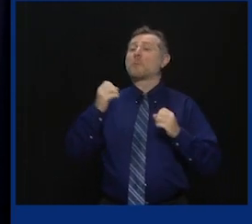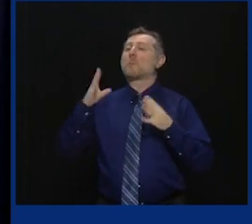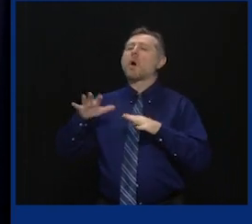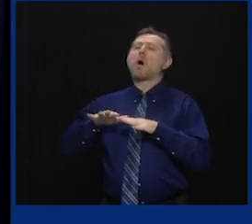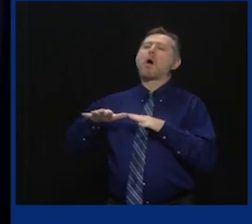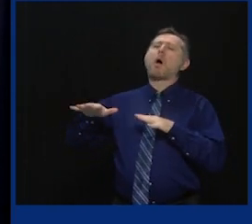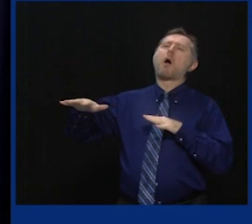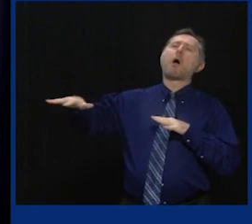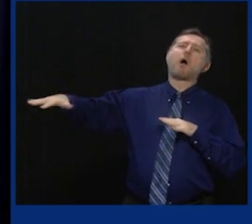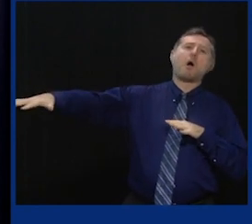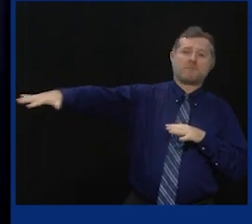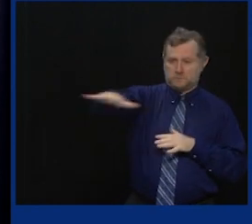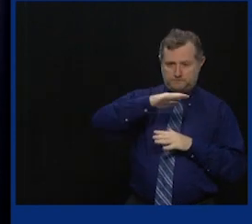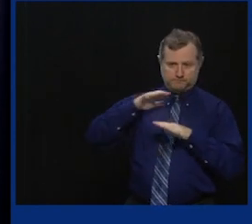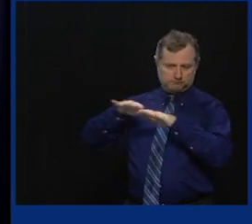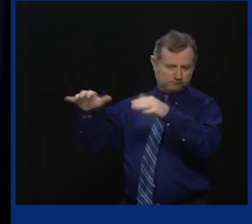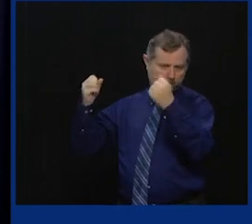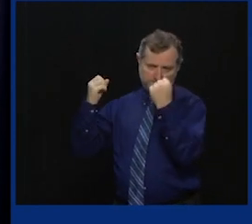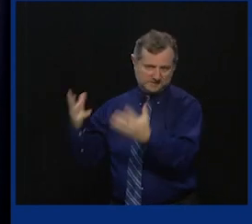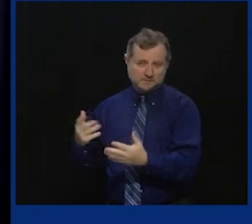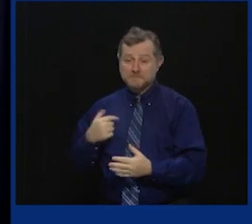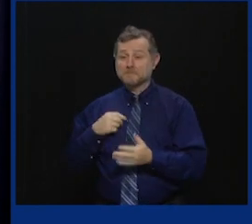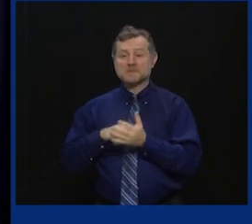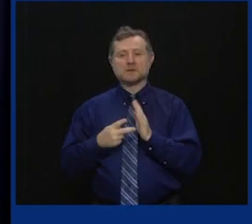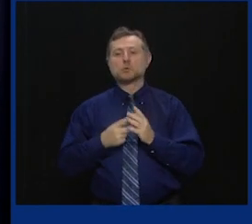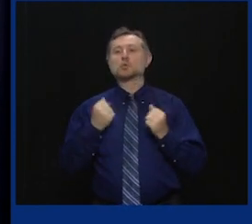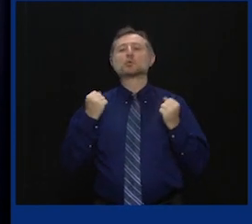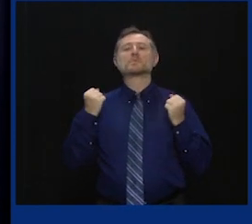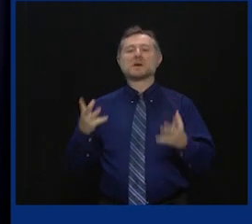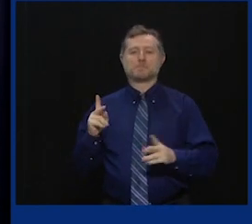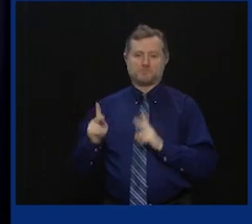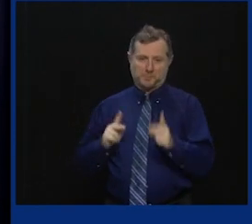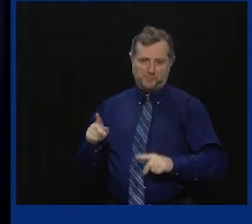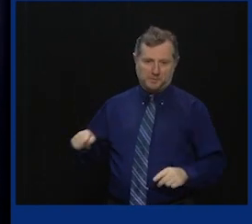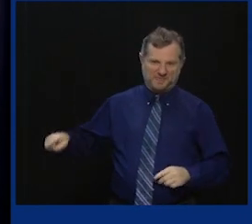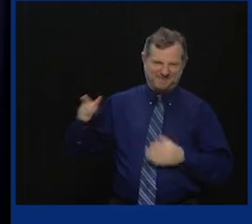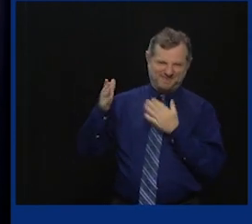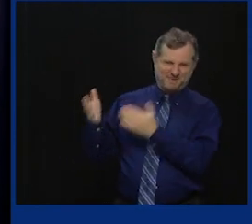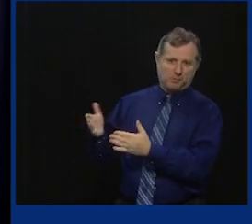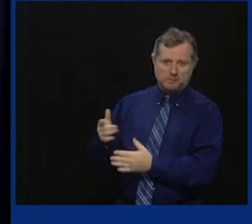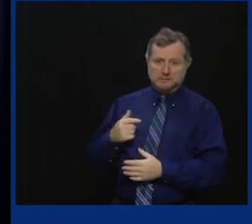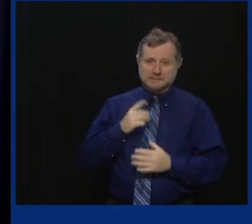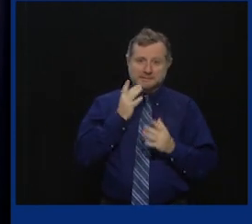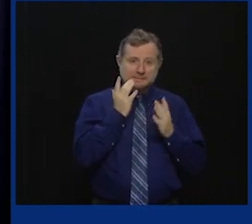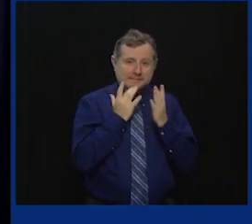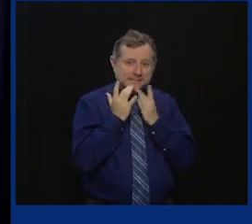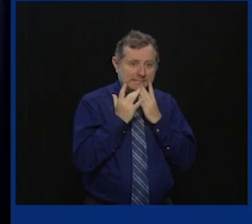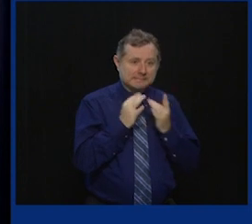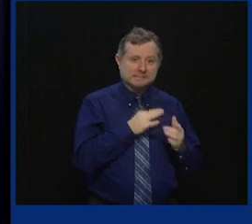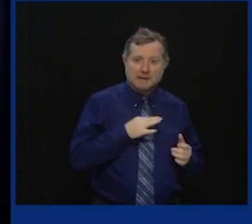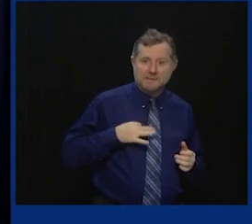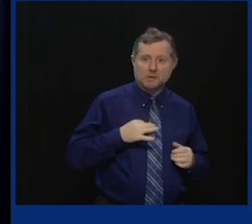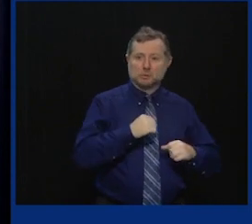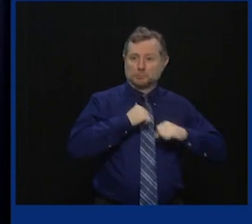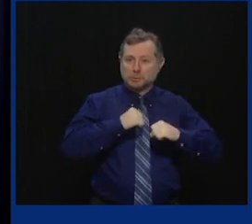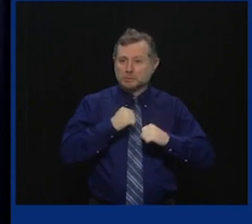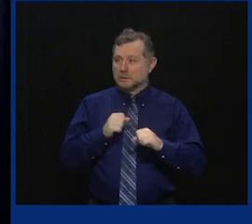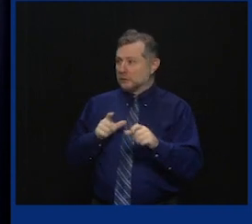like? It means there's too many people and too few people to protect them and to guard them. So as of